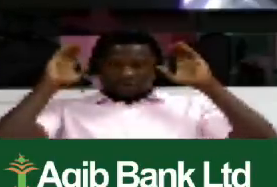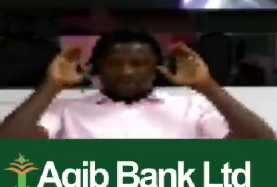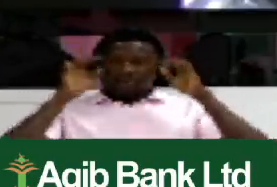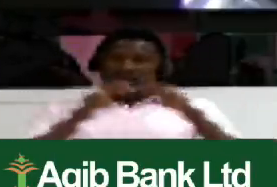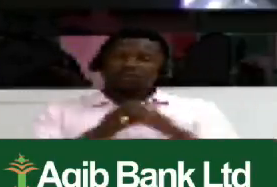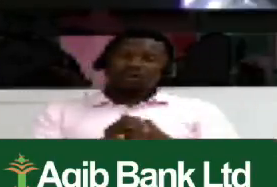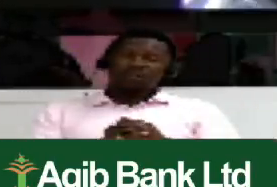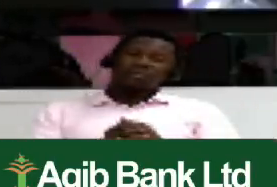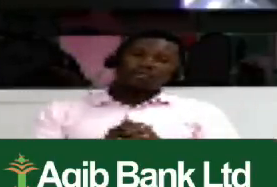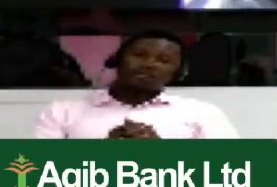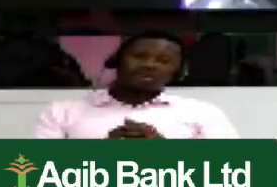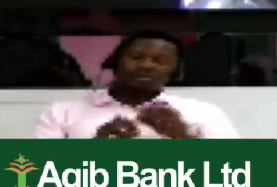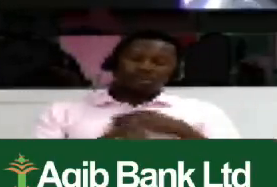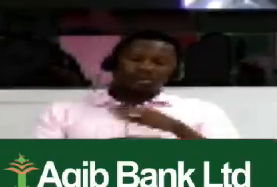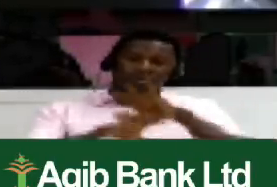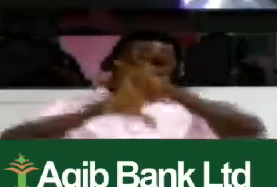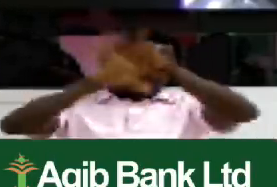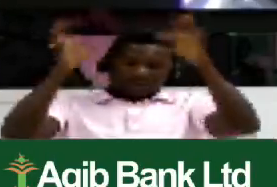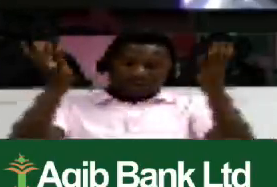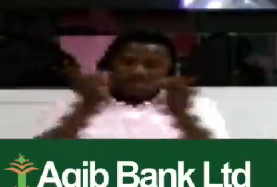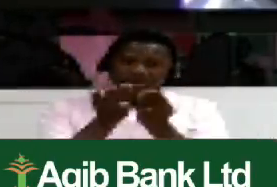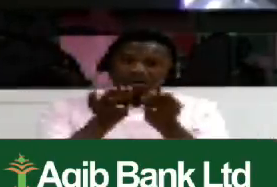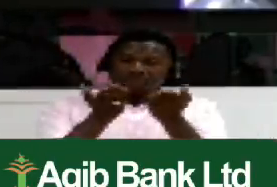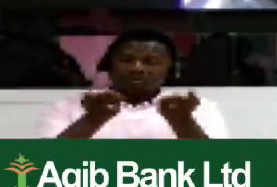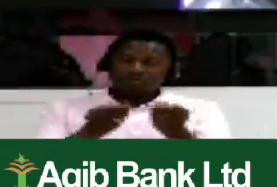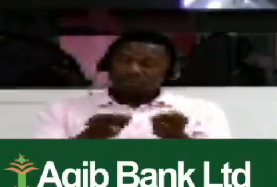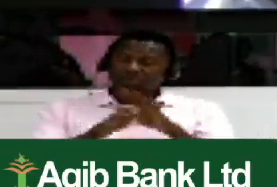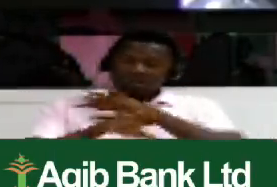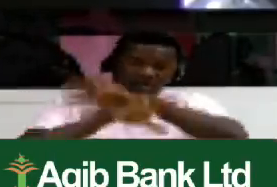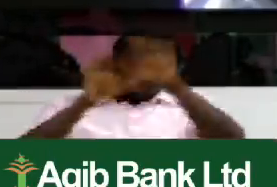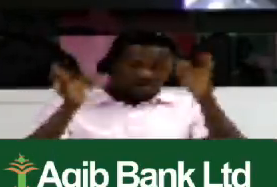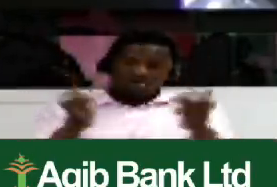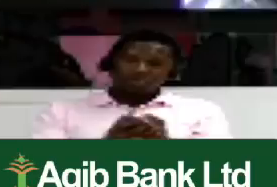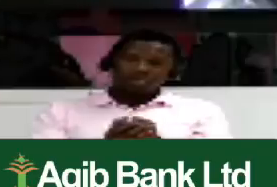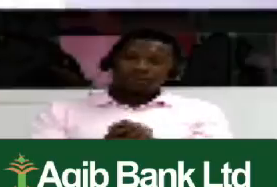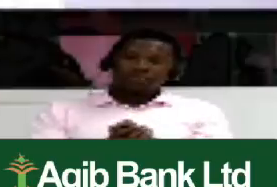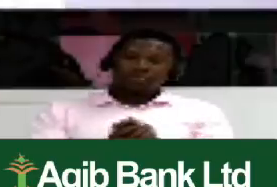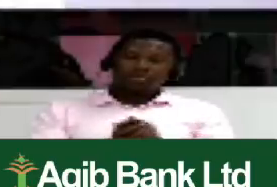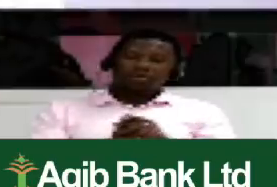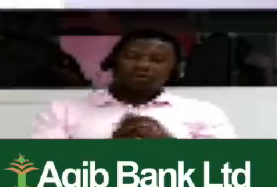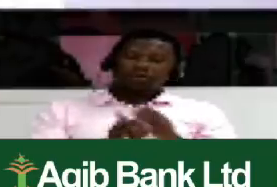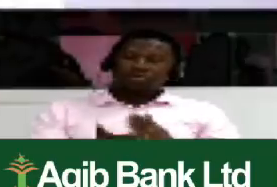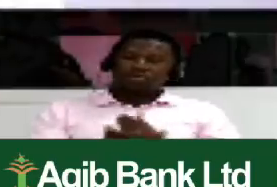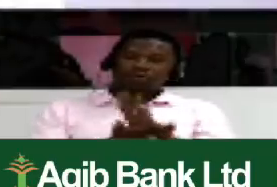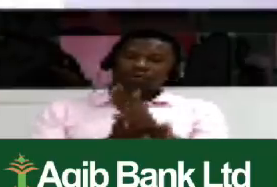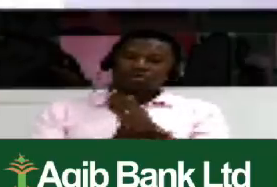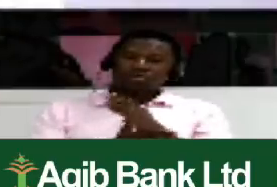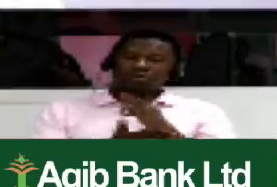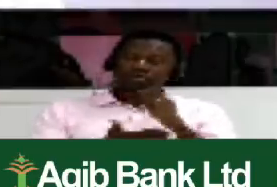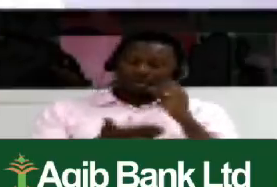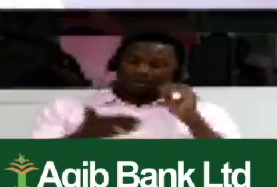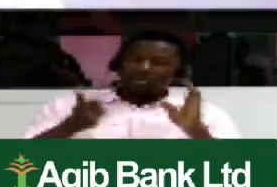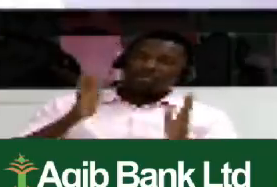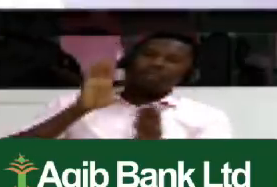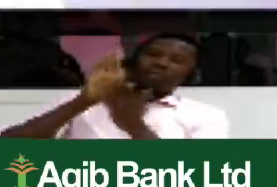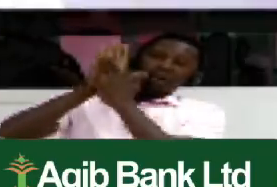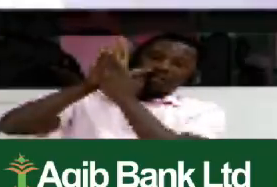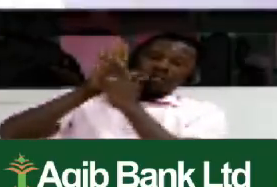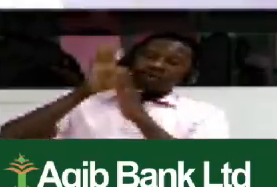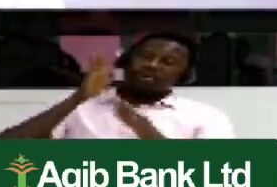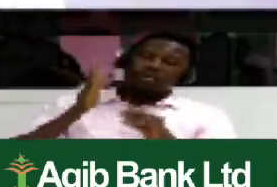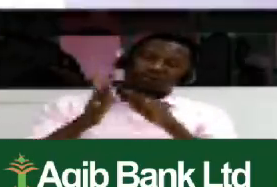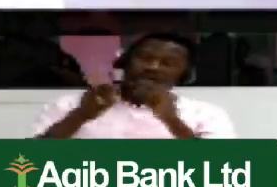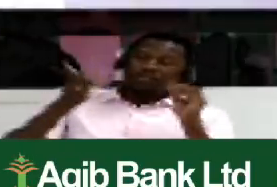executive and to the general studentry through the notice board, because at the college at the time, the notice board was our